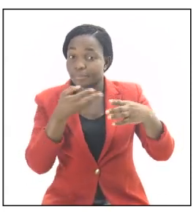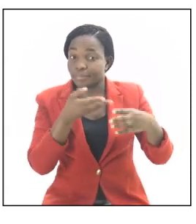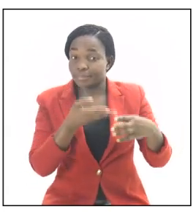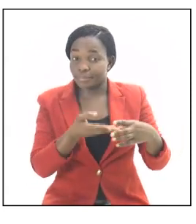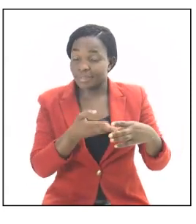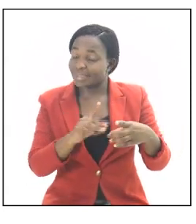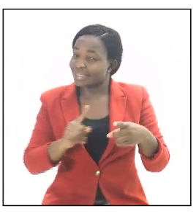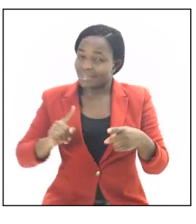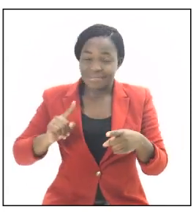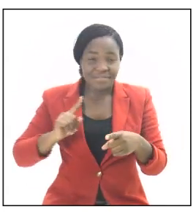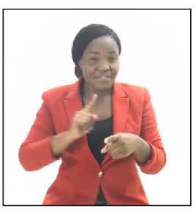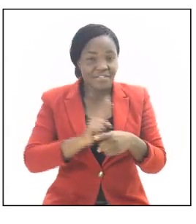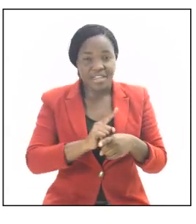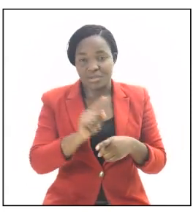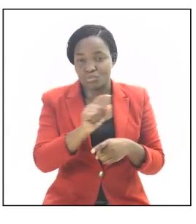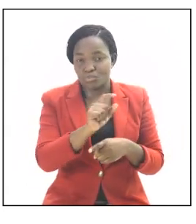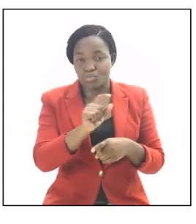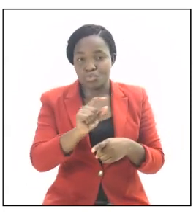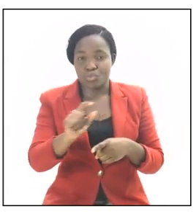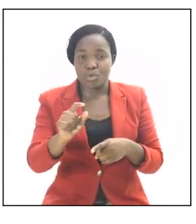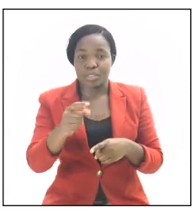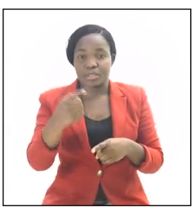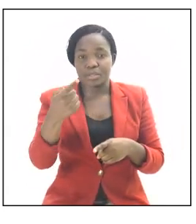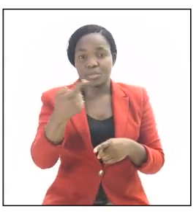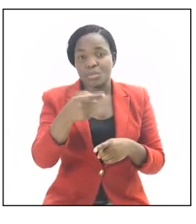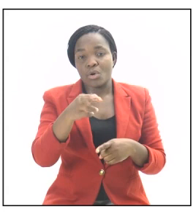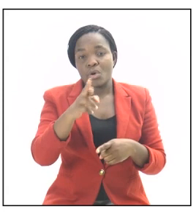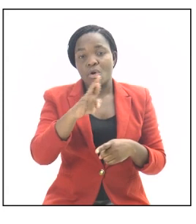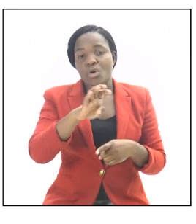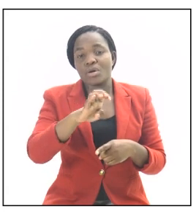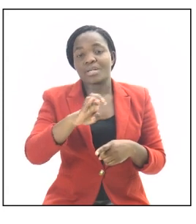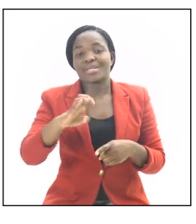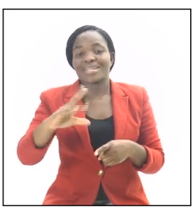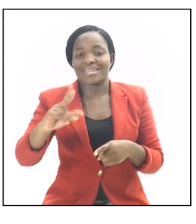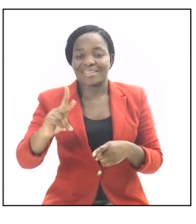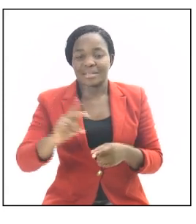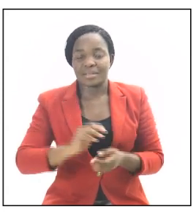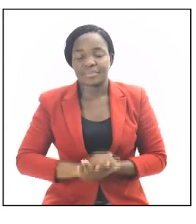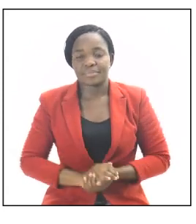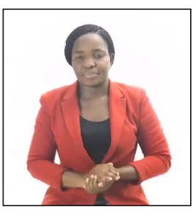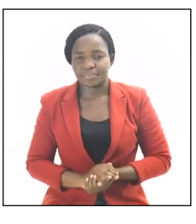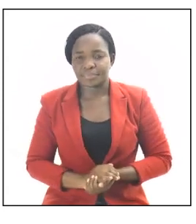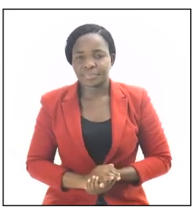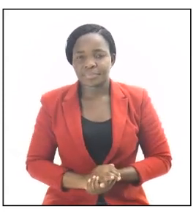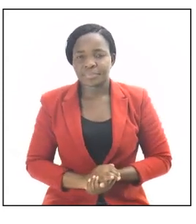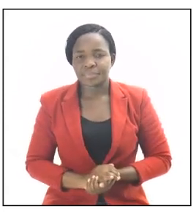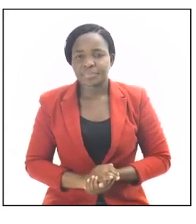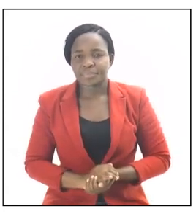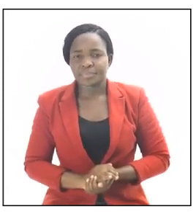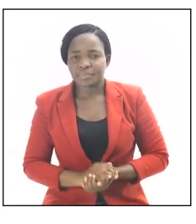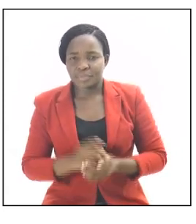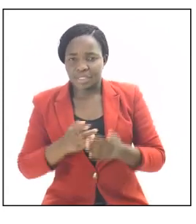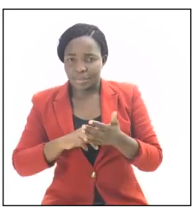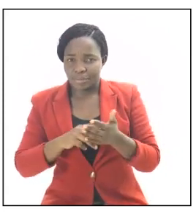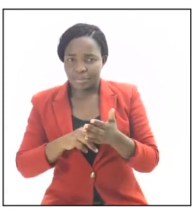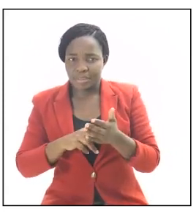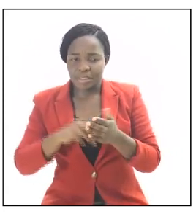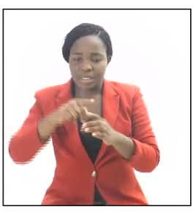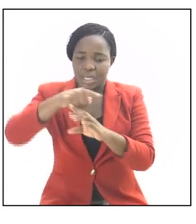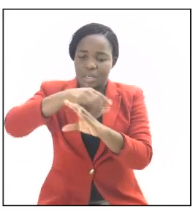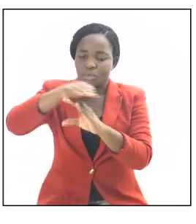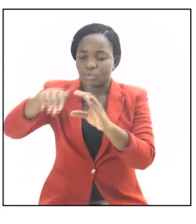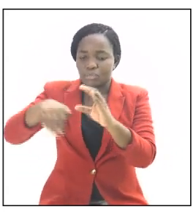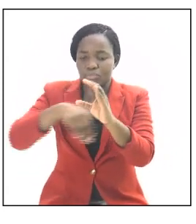first letter of the Greek word perimetros, or perimeter, meaning the outside